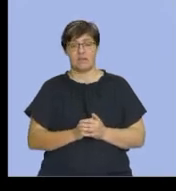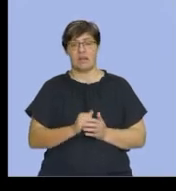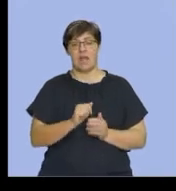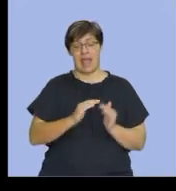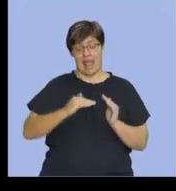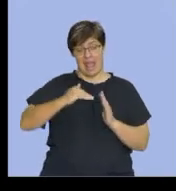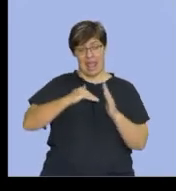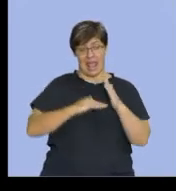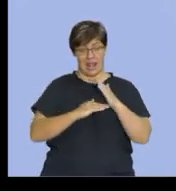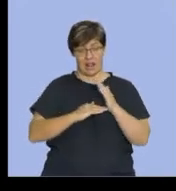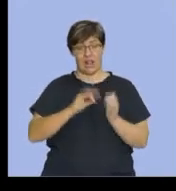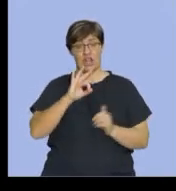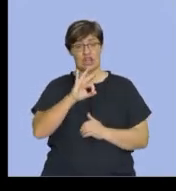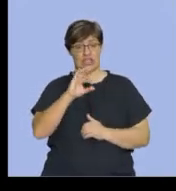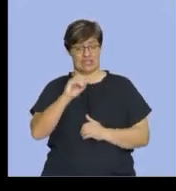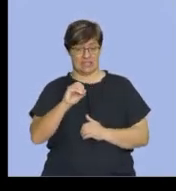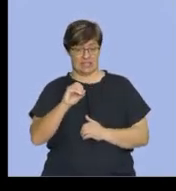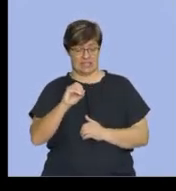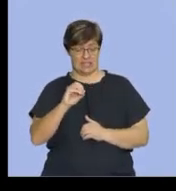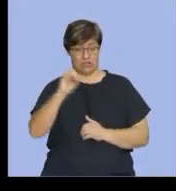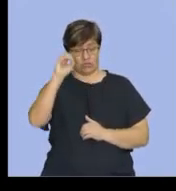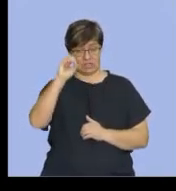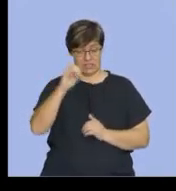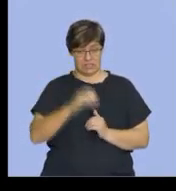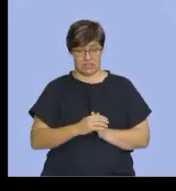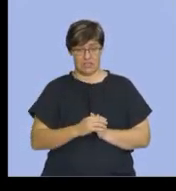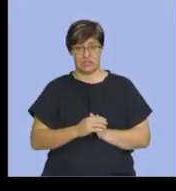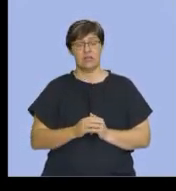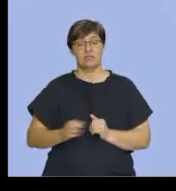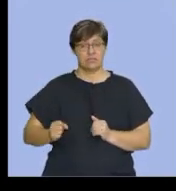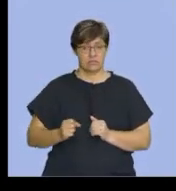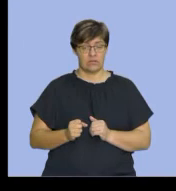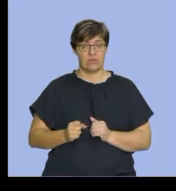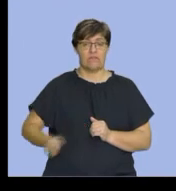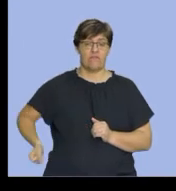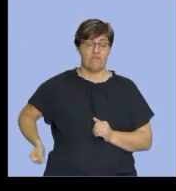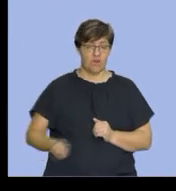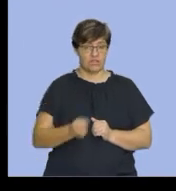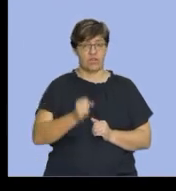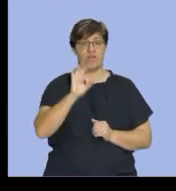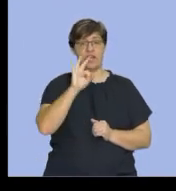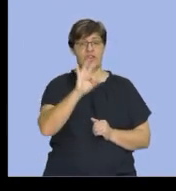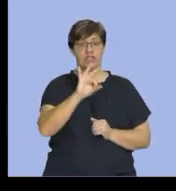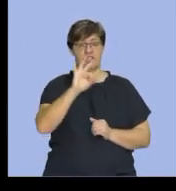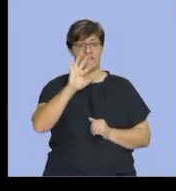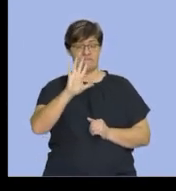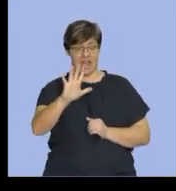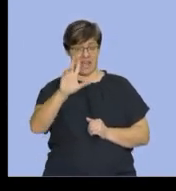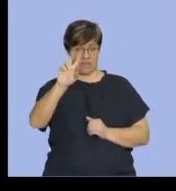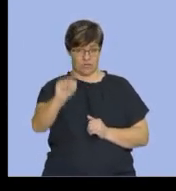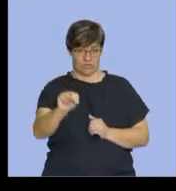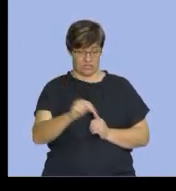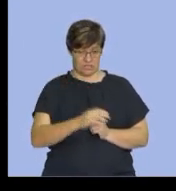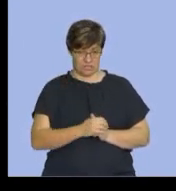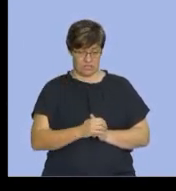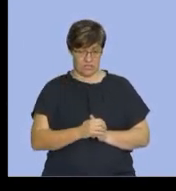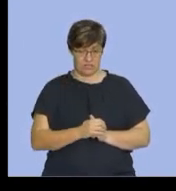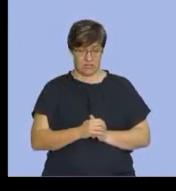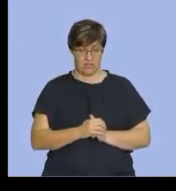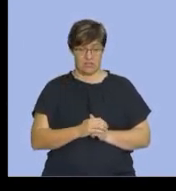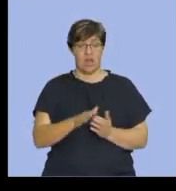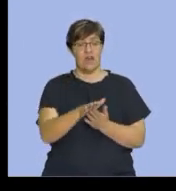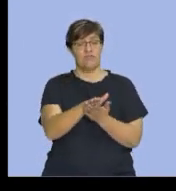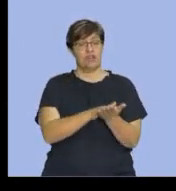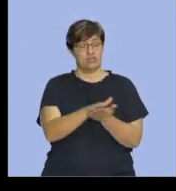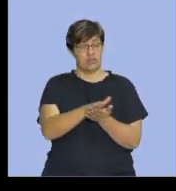of 30 degrees to the horizontal. She pulls on the strap with a force of 35 newtons.